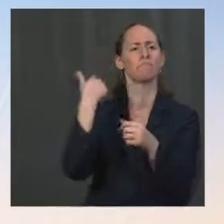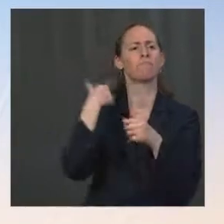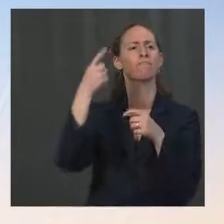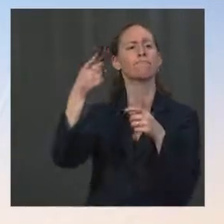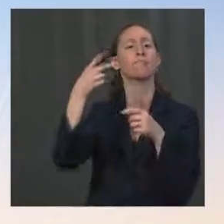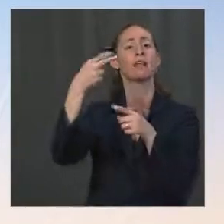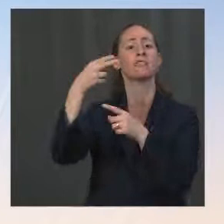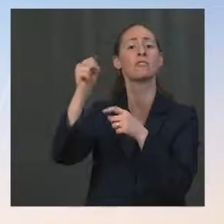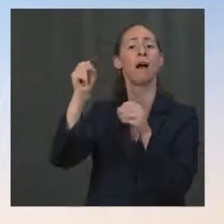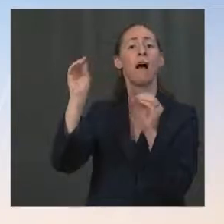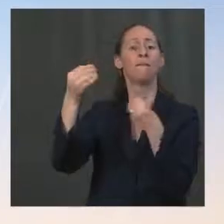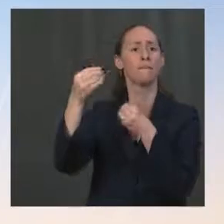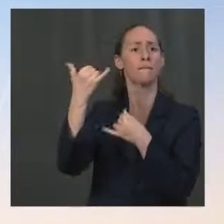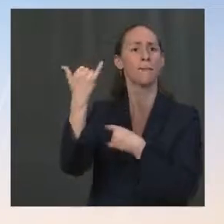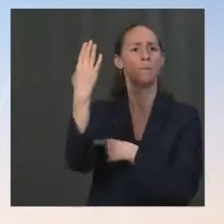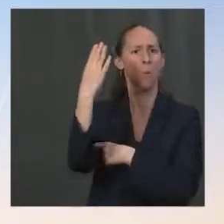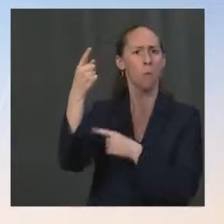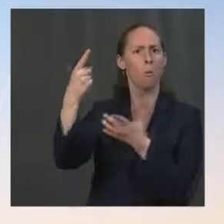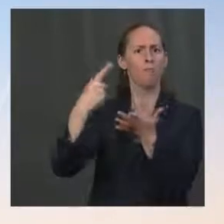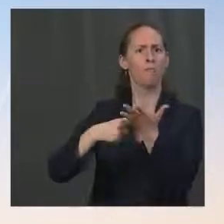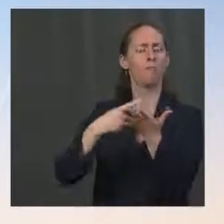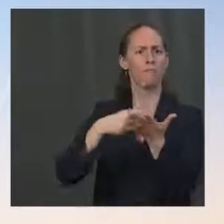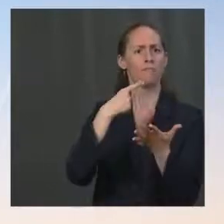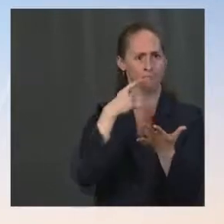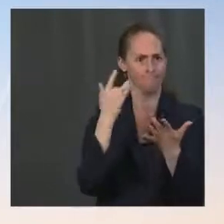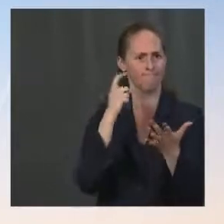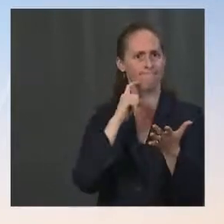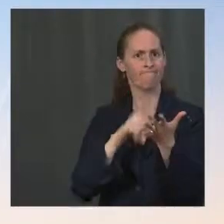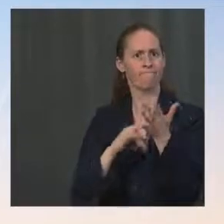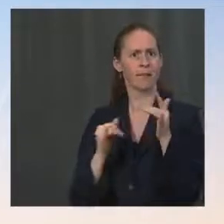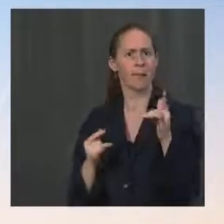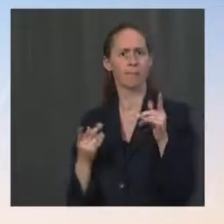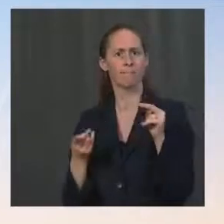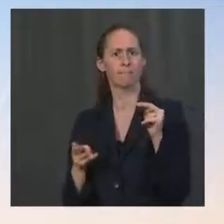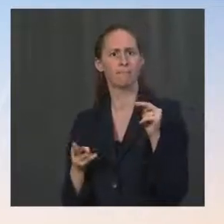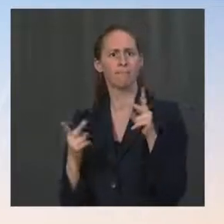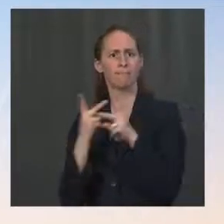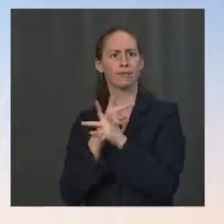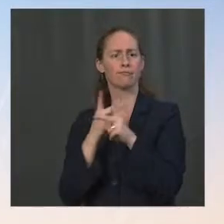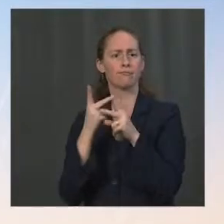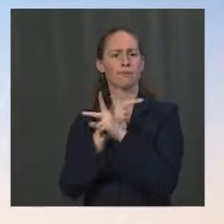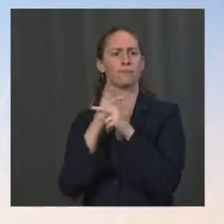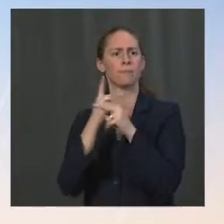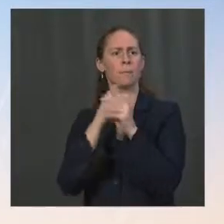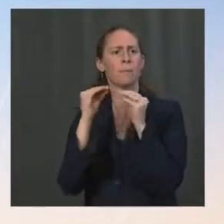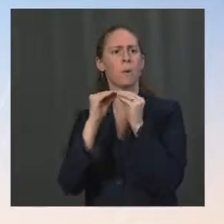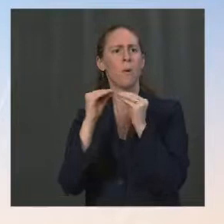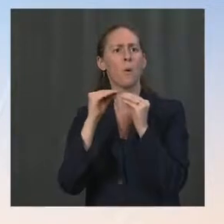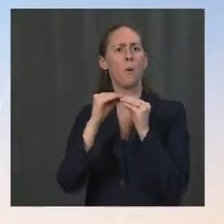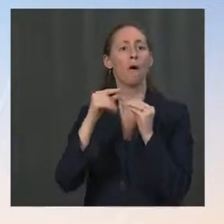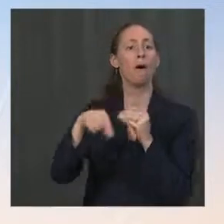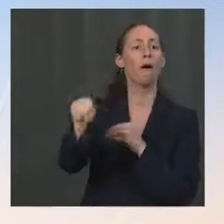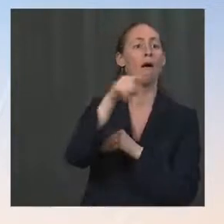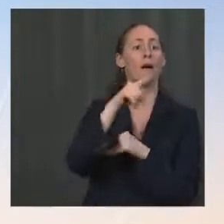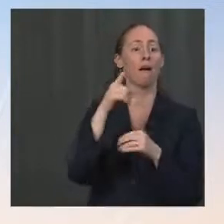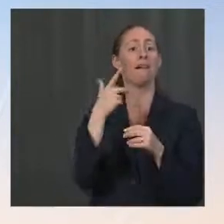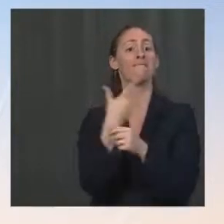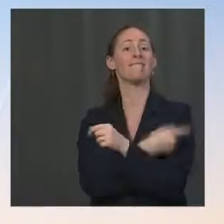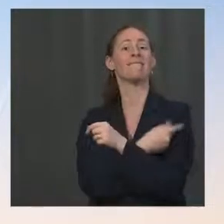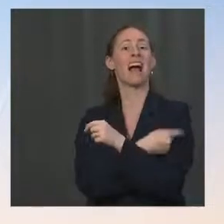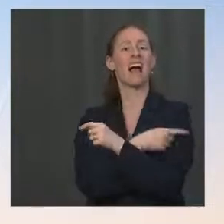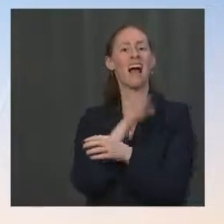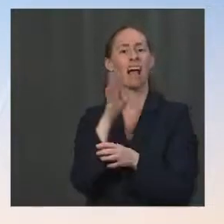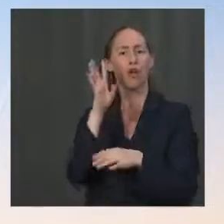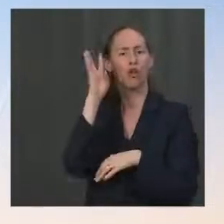that they are receiving, quote, increasing reports of individuals creating, purchasing, and using fake COVID cards, COVID vaccine cards. How concerned